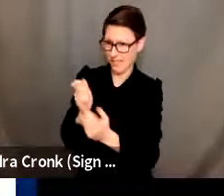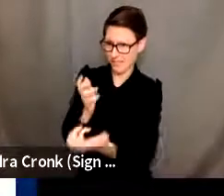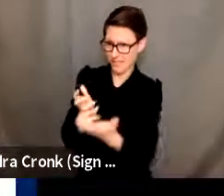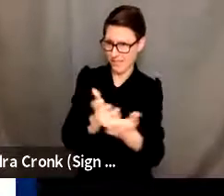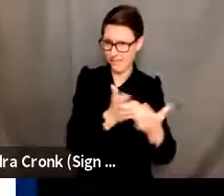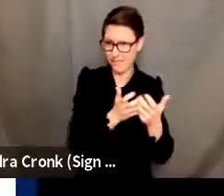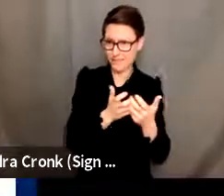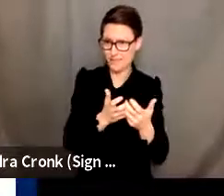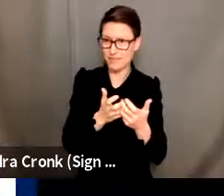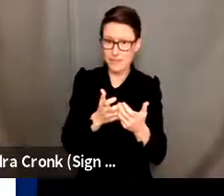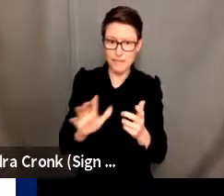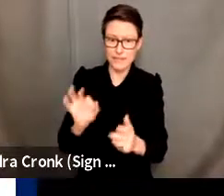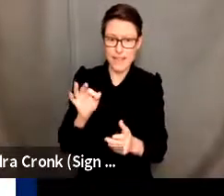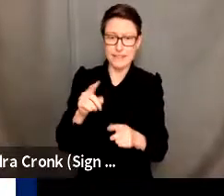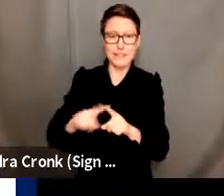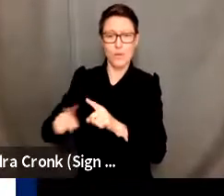assist us.